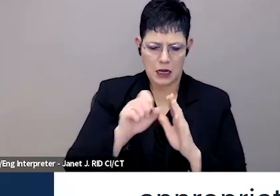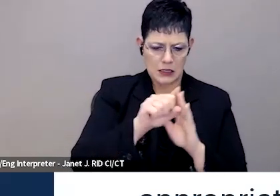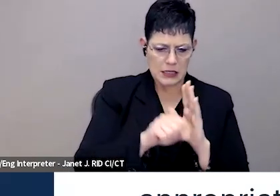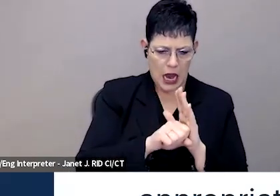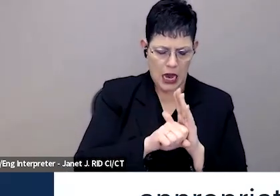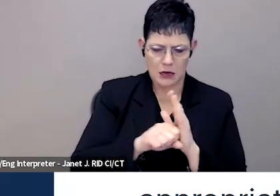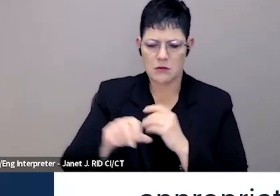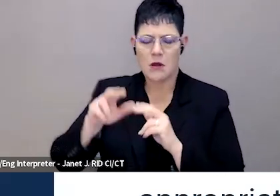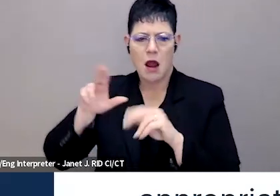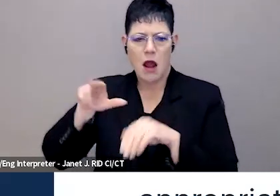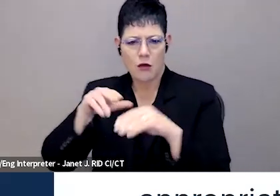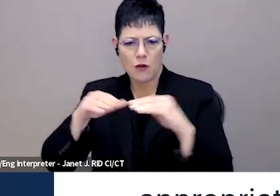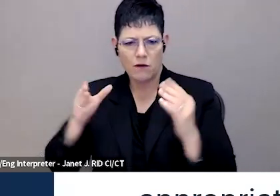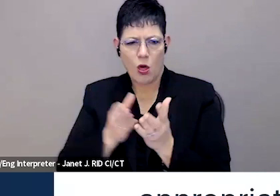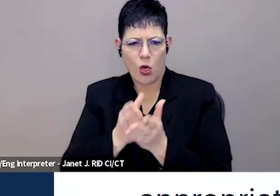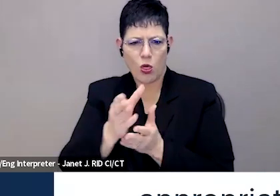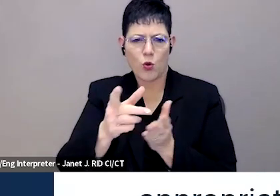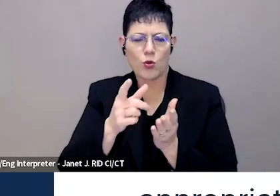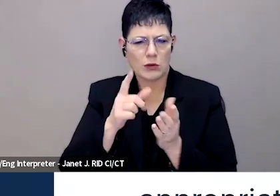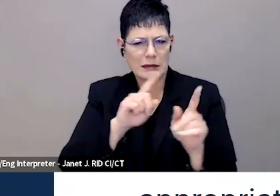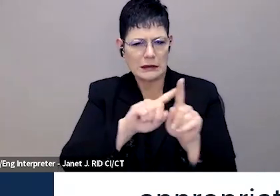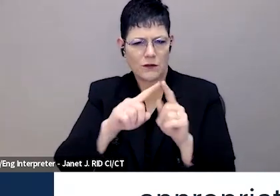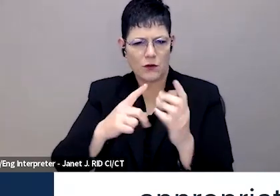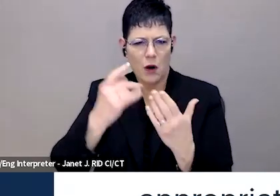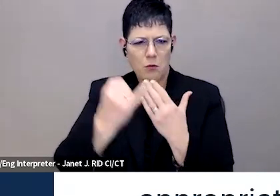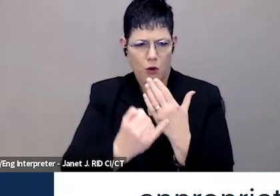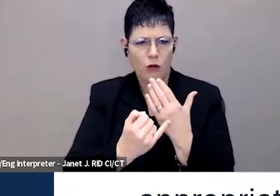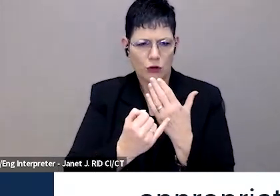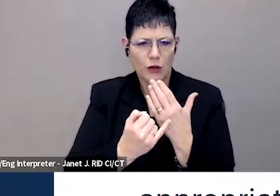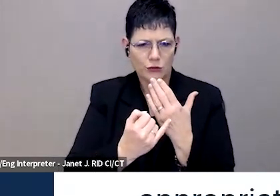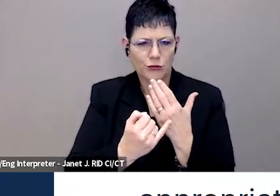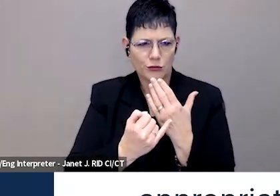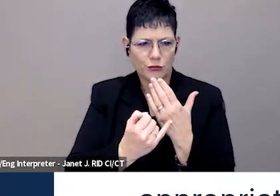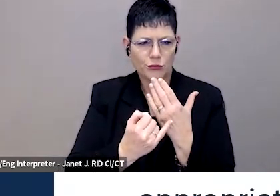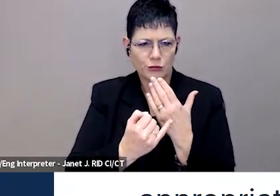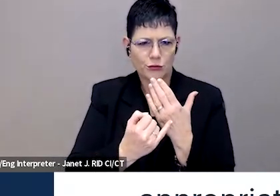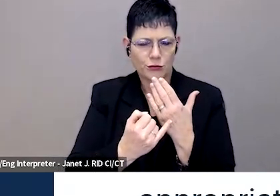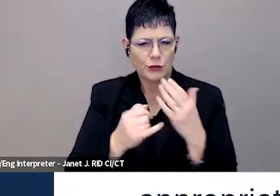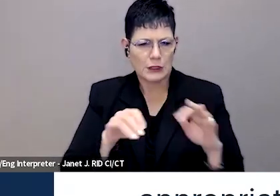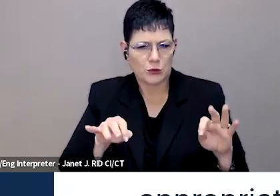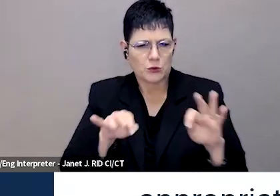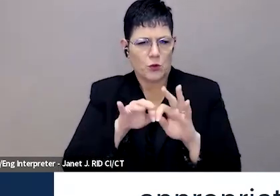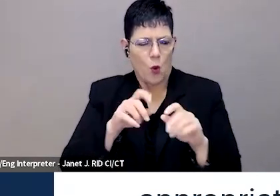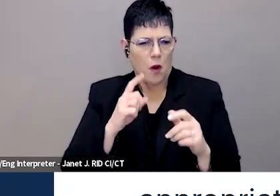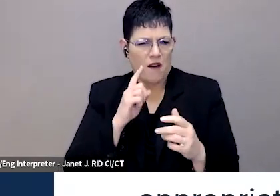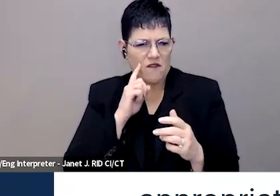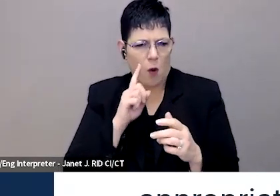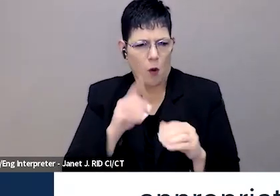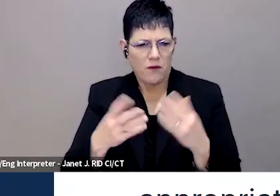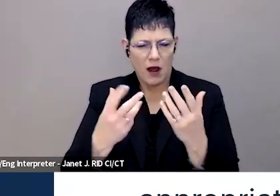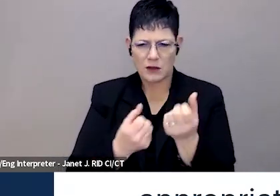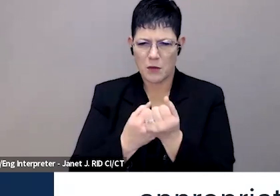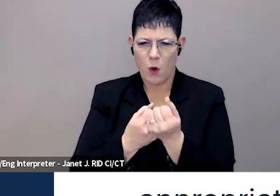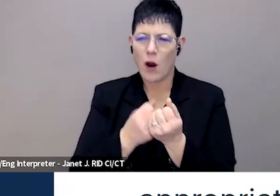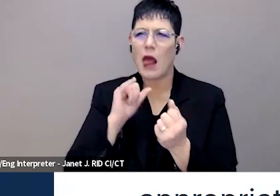levels through the projects of national significance, which would cut across the care continuum in terms of providing support. Think about what